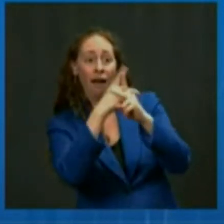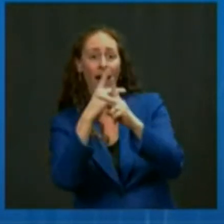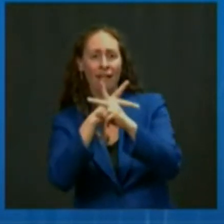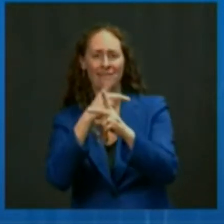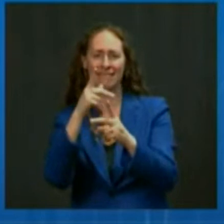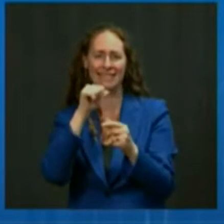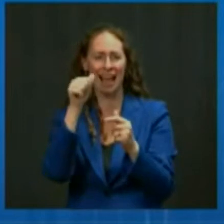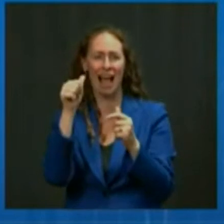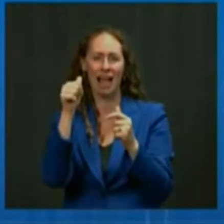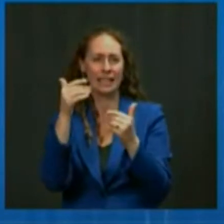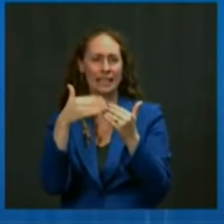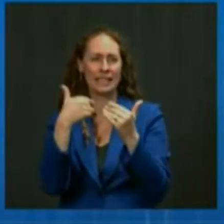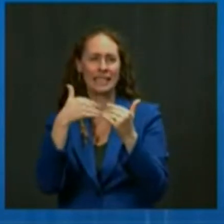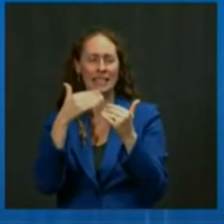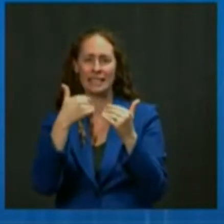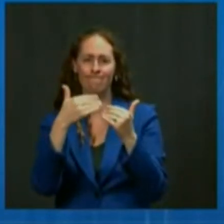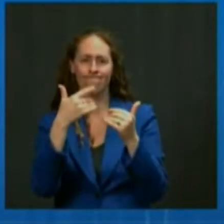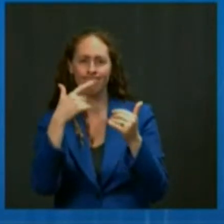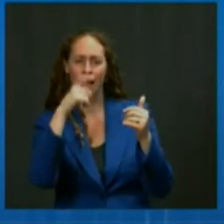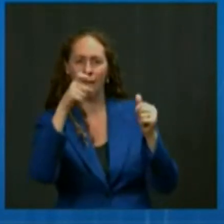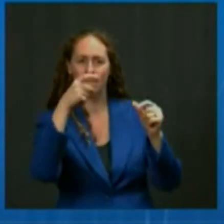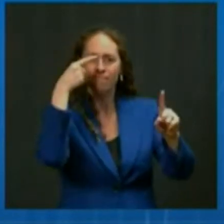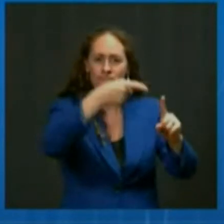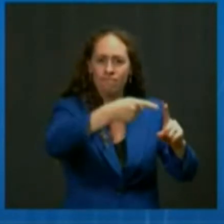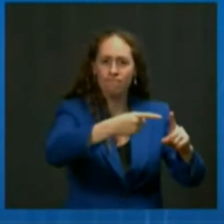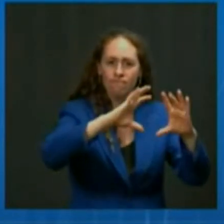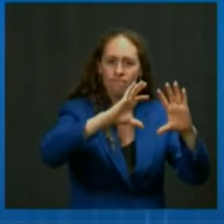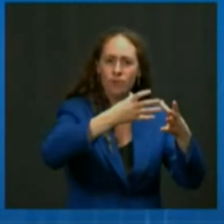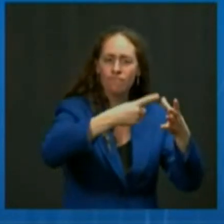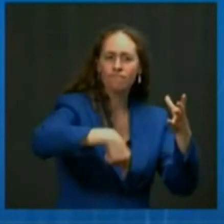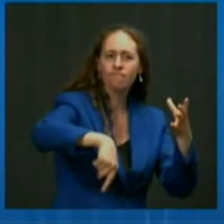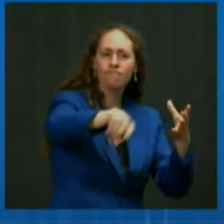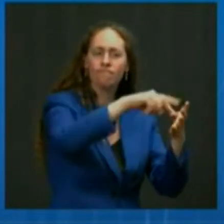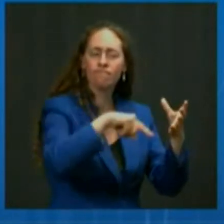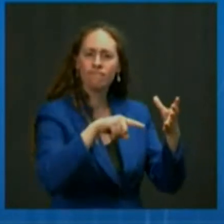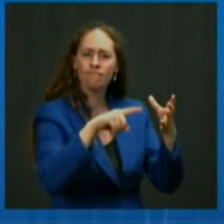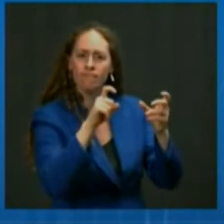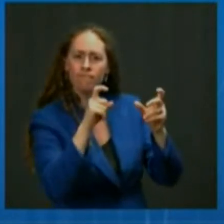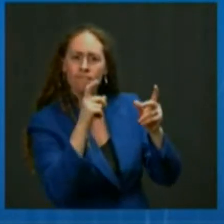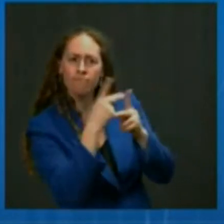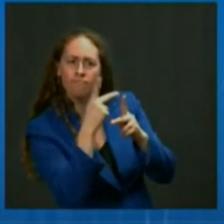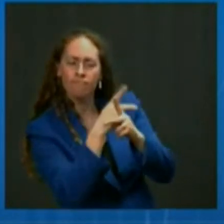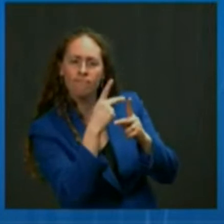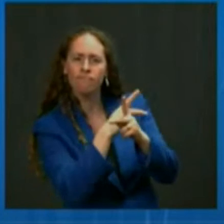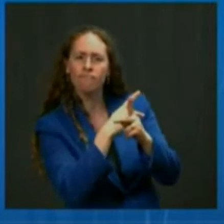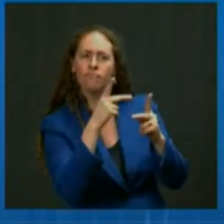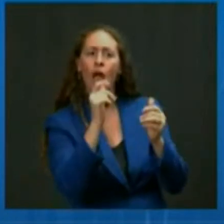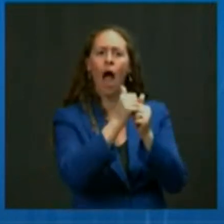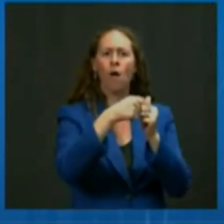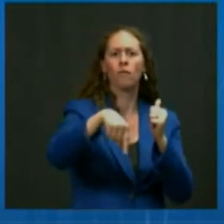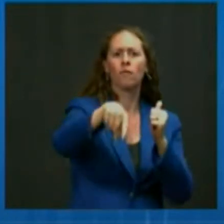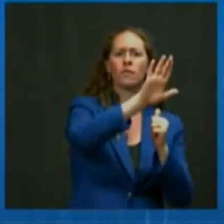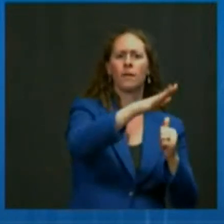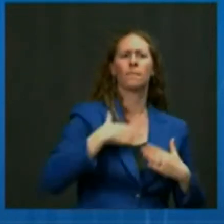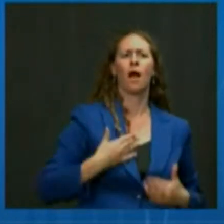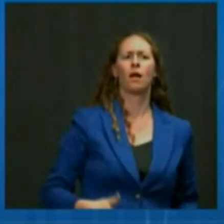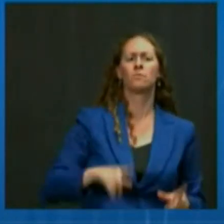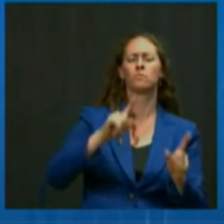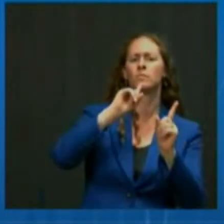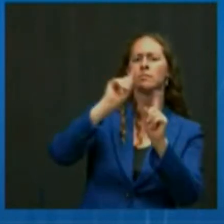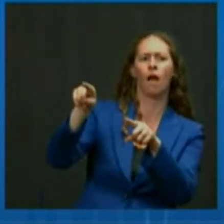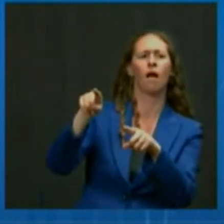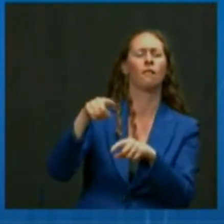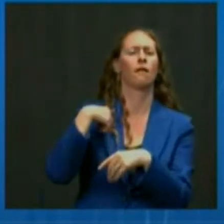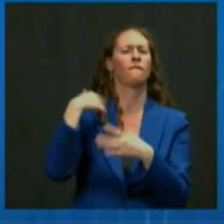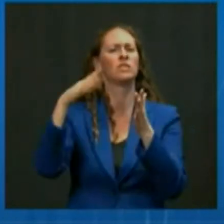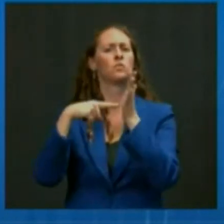cohorts. And we will continue to study the T cell response, but the important slide that I showed was the